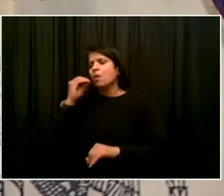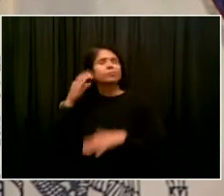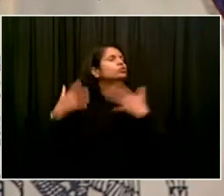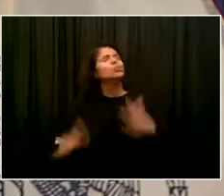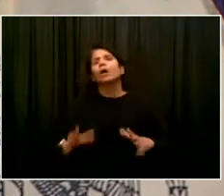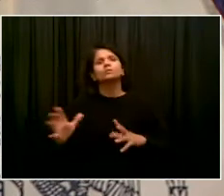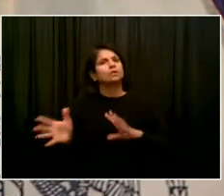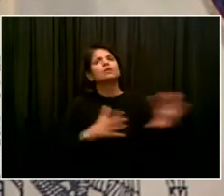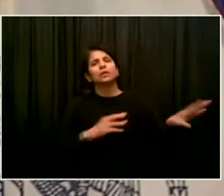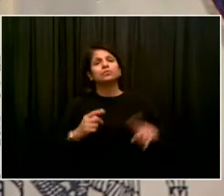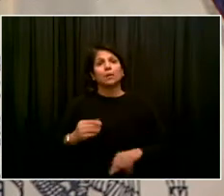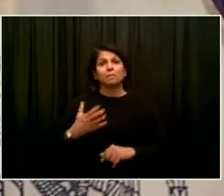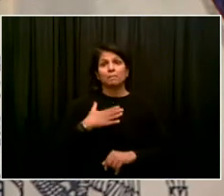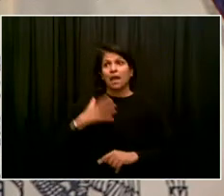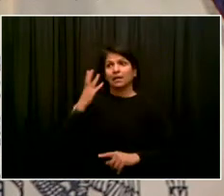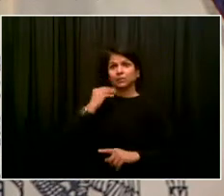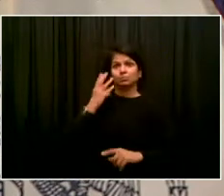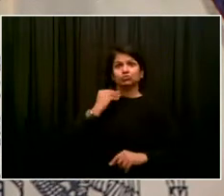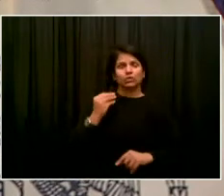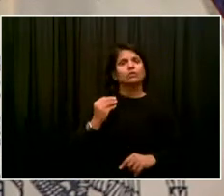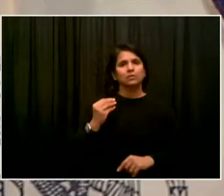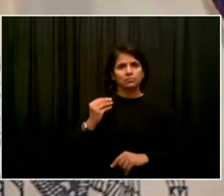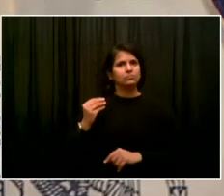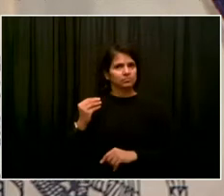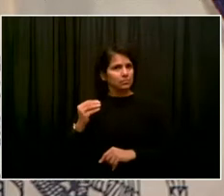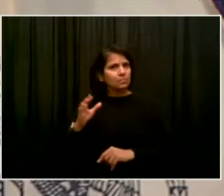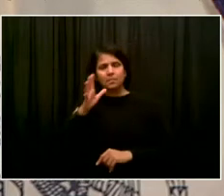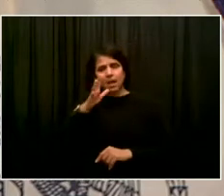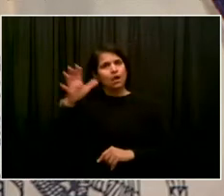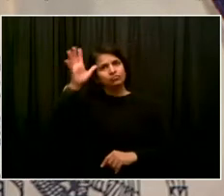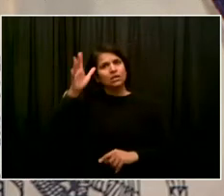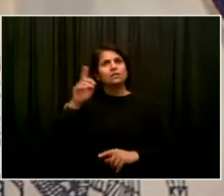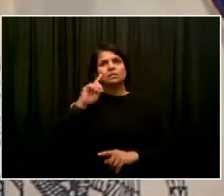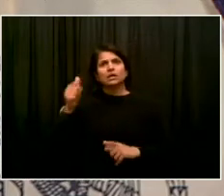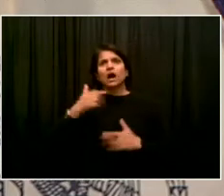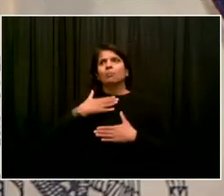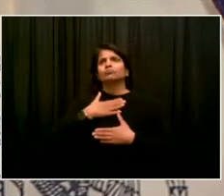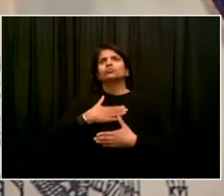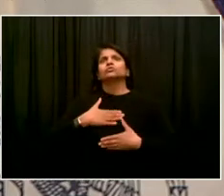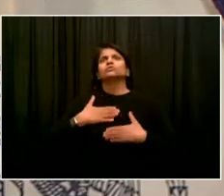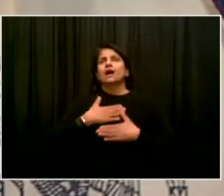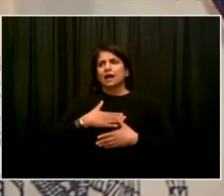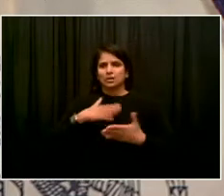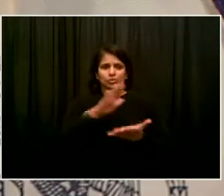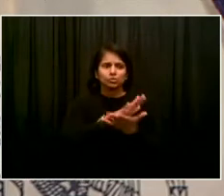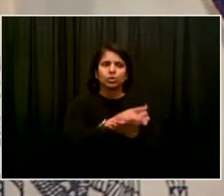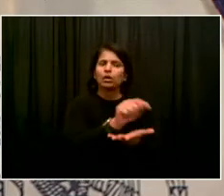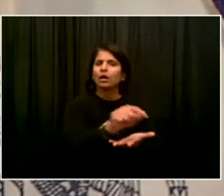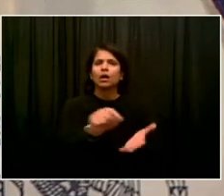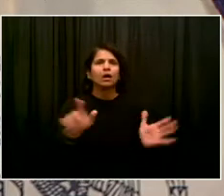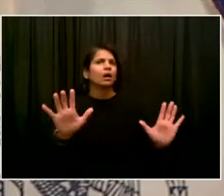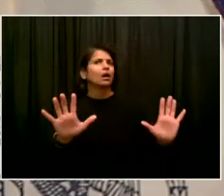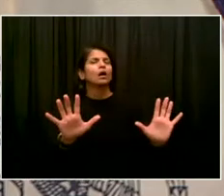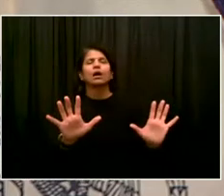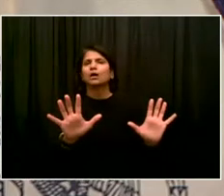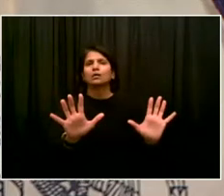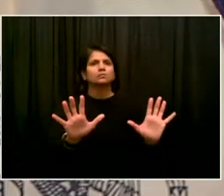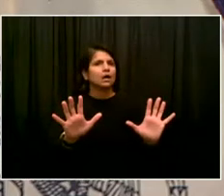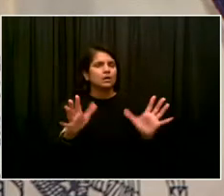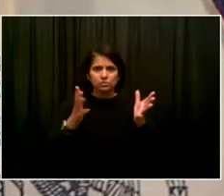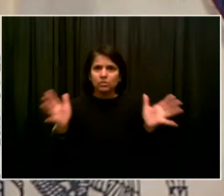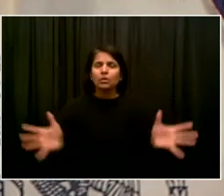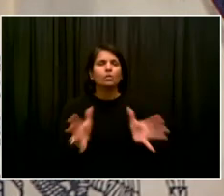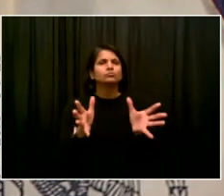well, is that parents came to appreciate their schools more than ever. There are always demographic changes. There's always